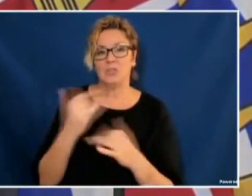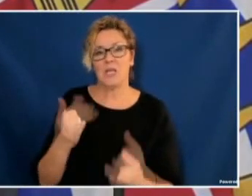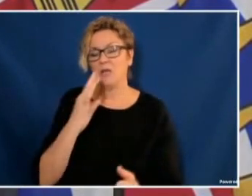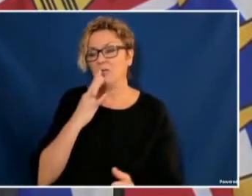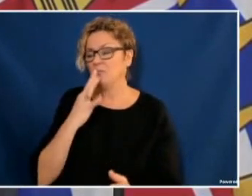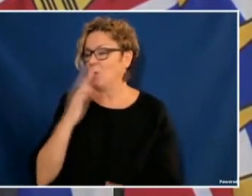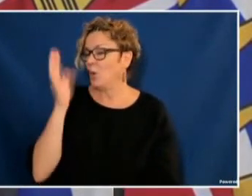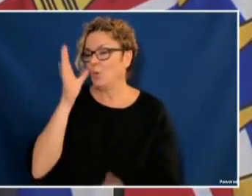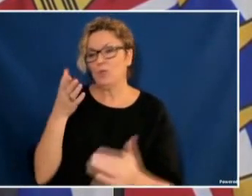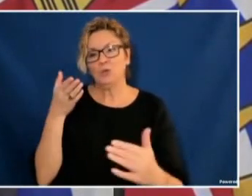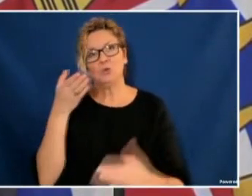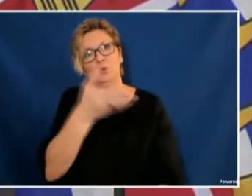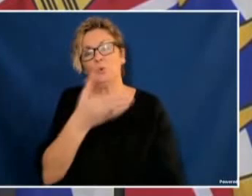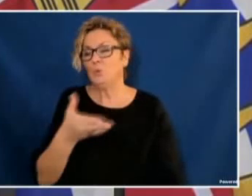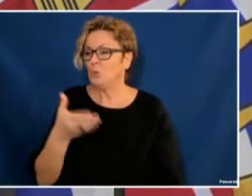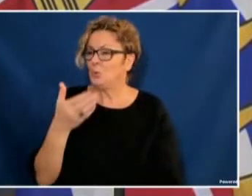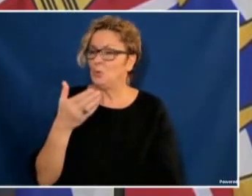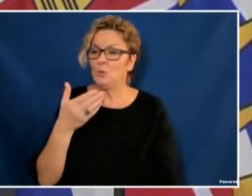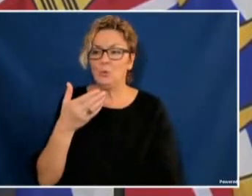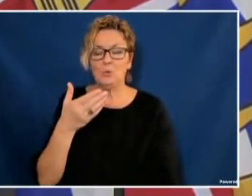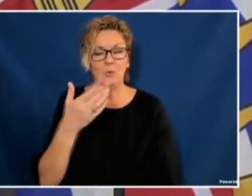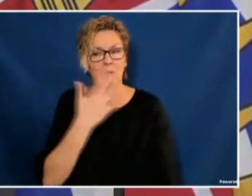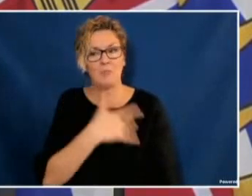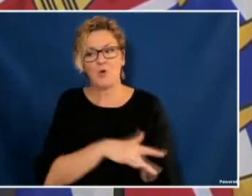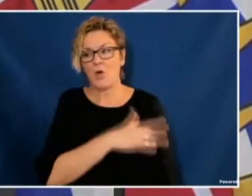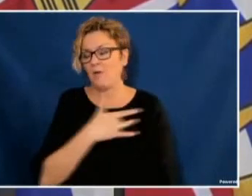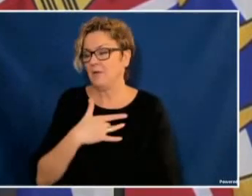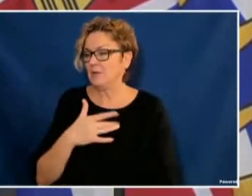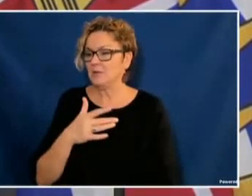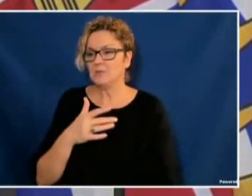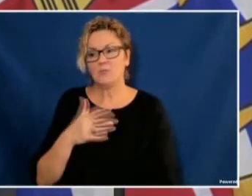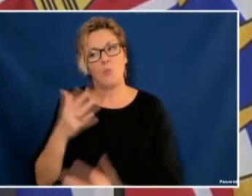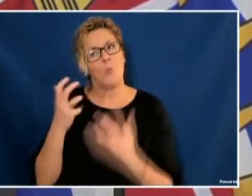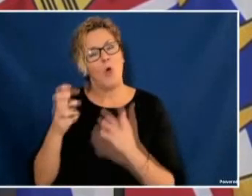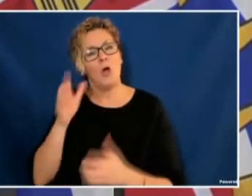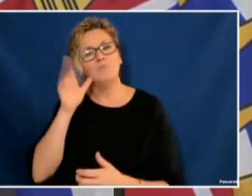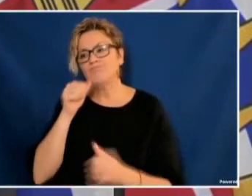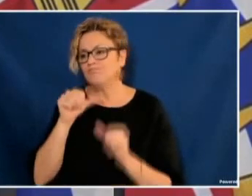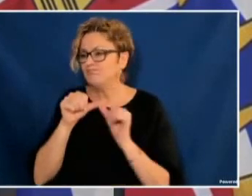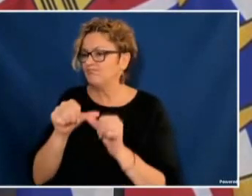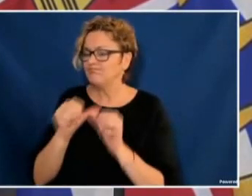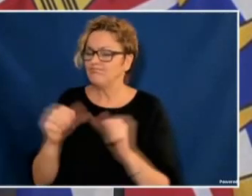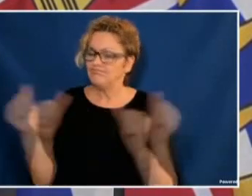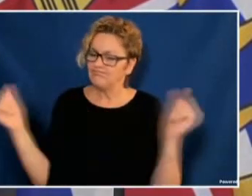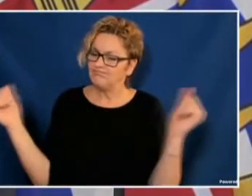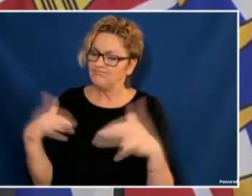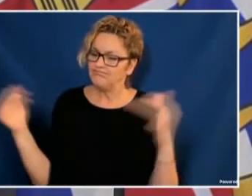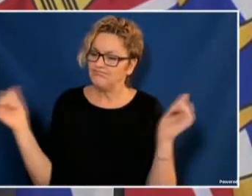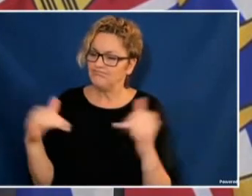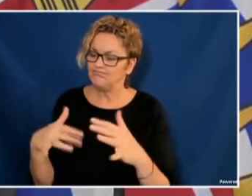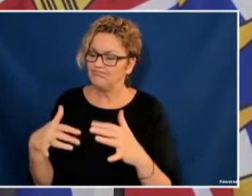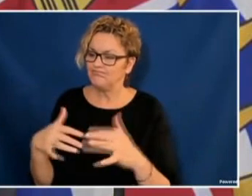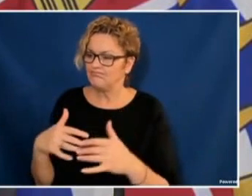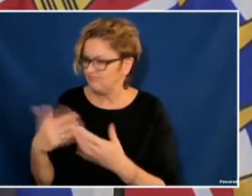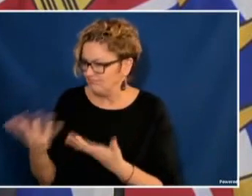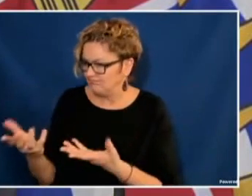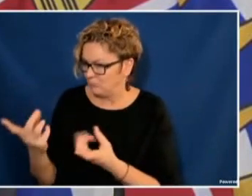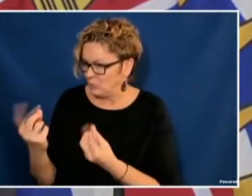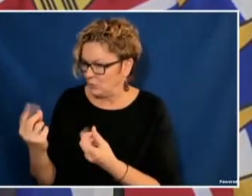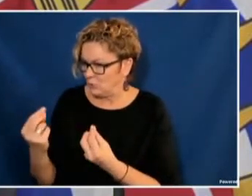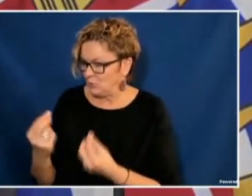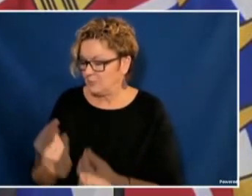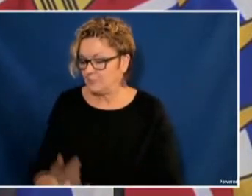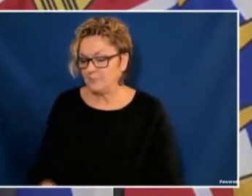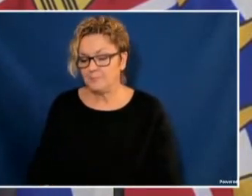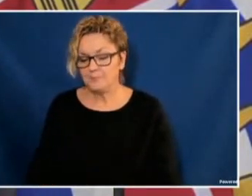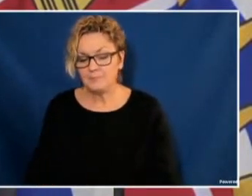Just to follow up on that, are you concerned around a potential lawsuit moving forward against the orders around that? And also, I know